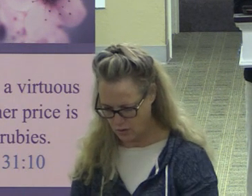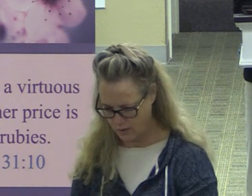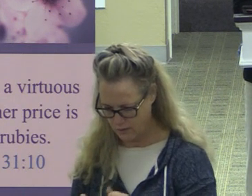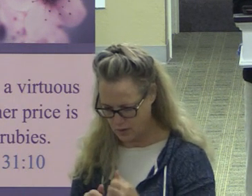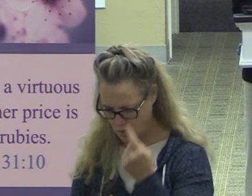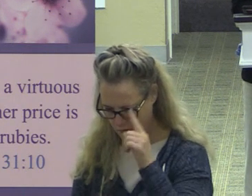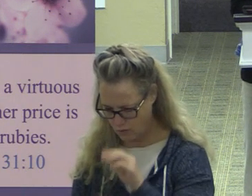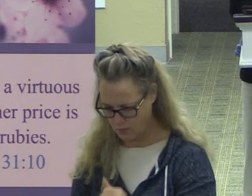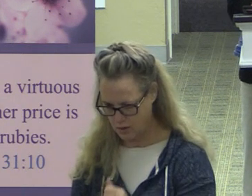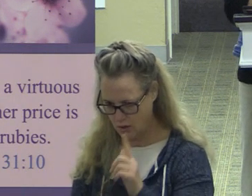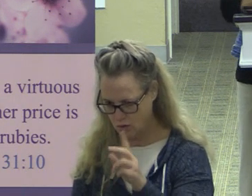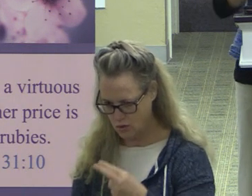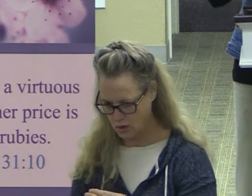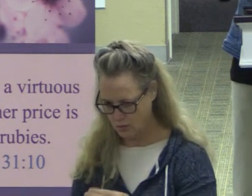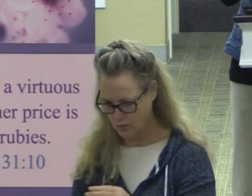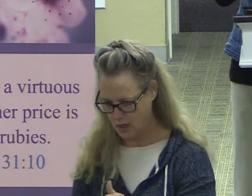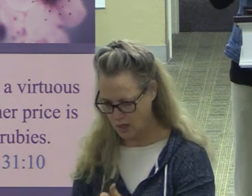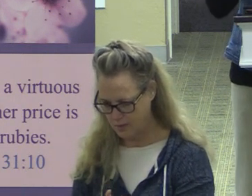In your name I pray. Amen.